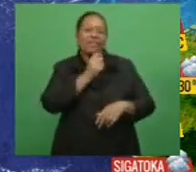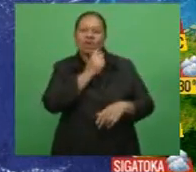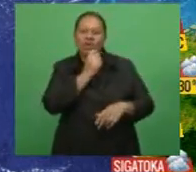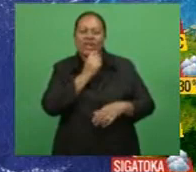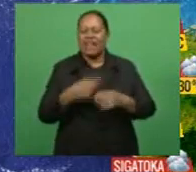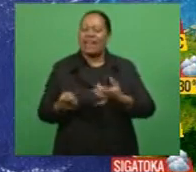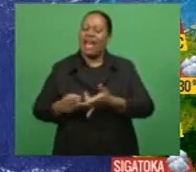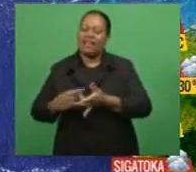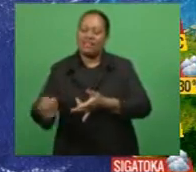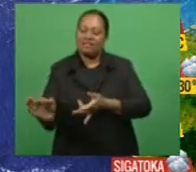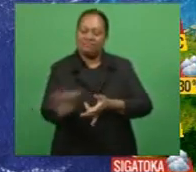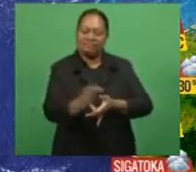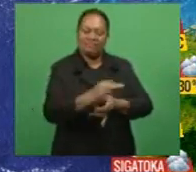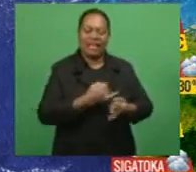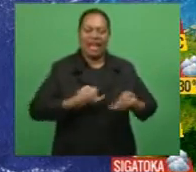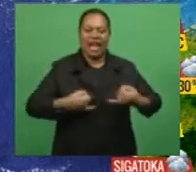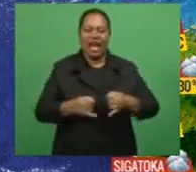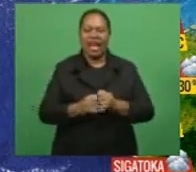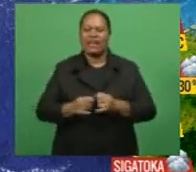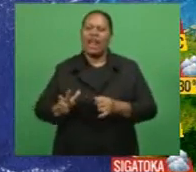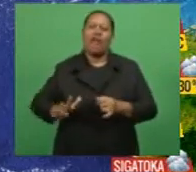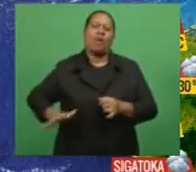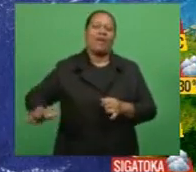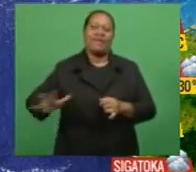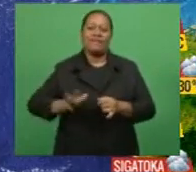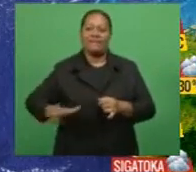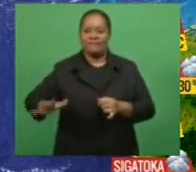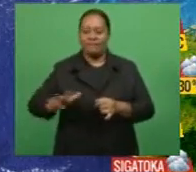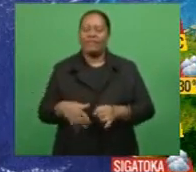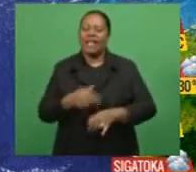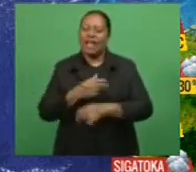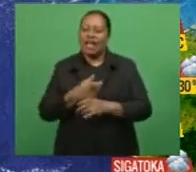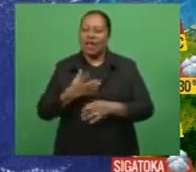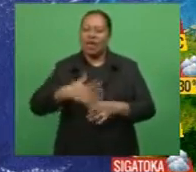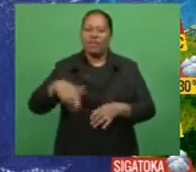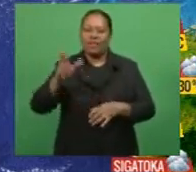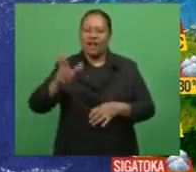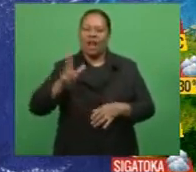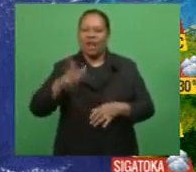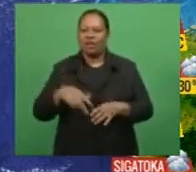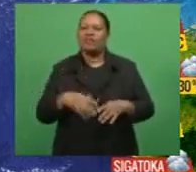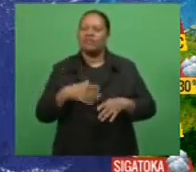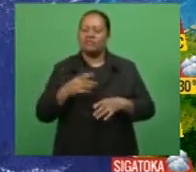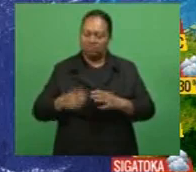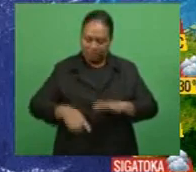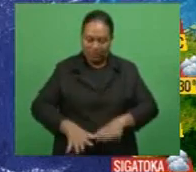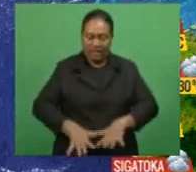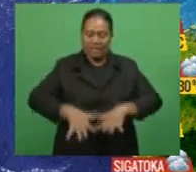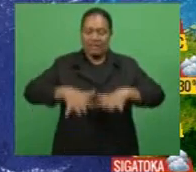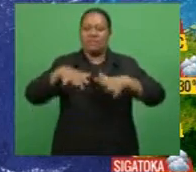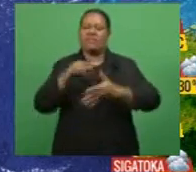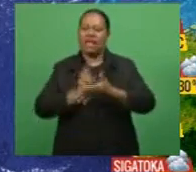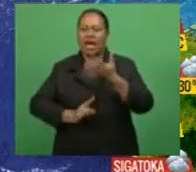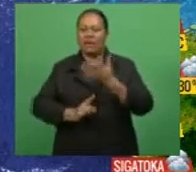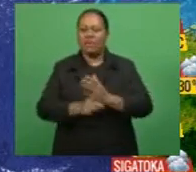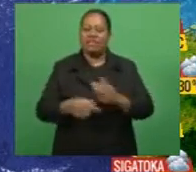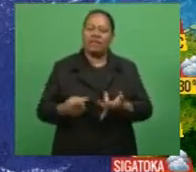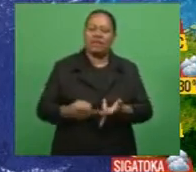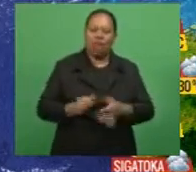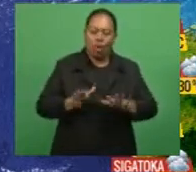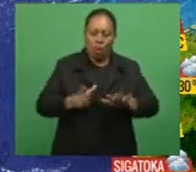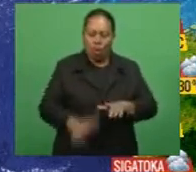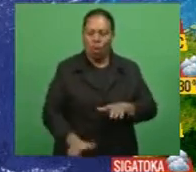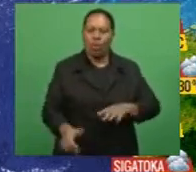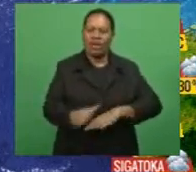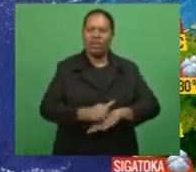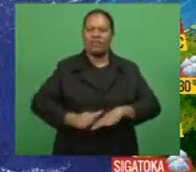smaller islands. Lau and Lomaiviti group, localized heavy falls may lead to flash flooding of low-lying areas.